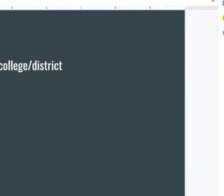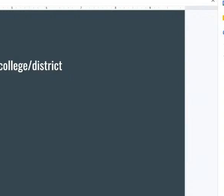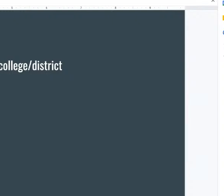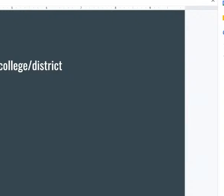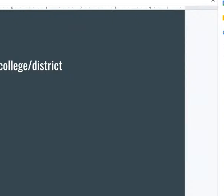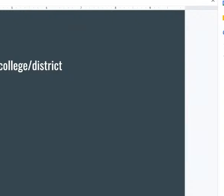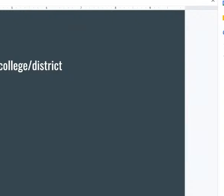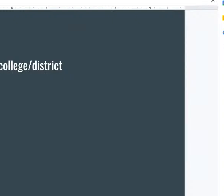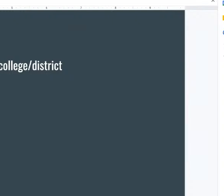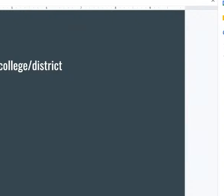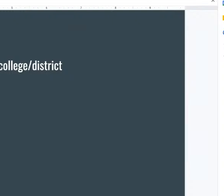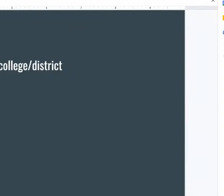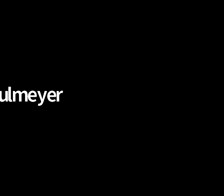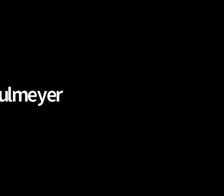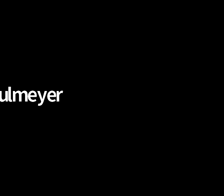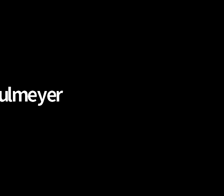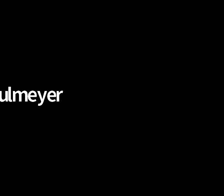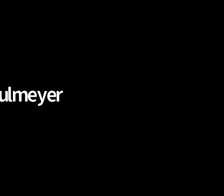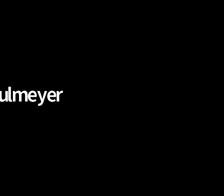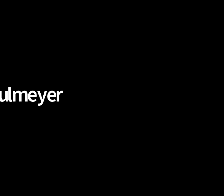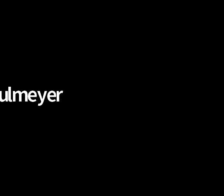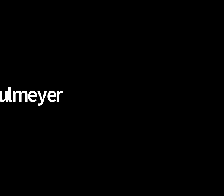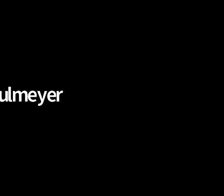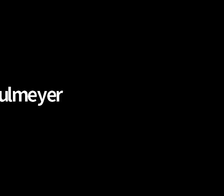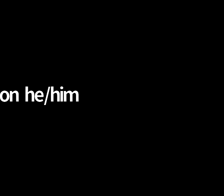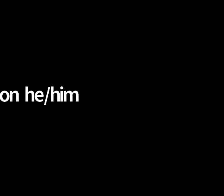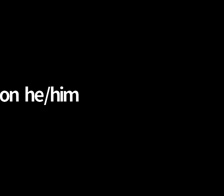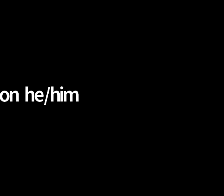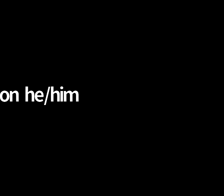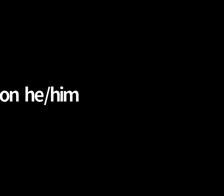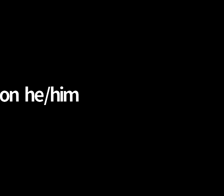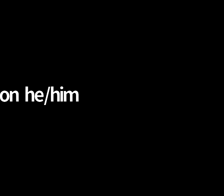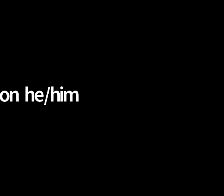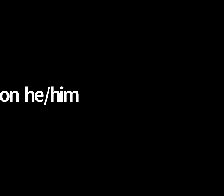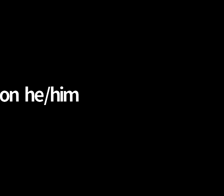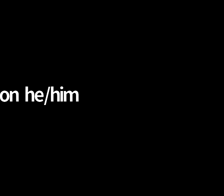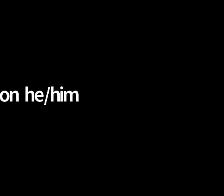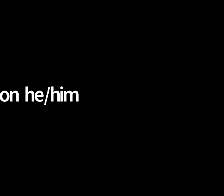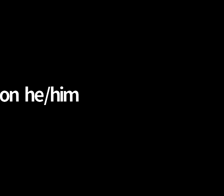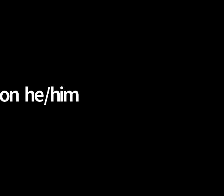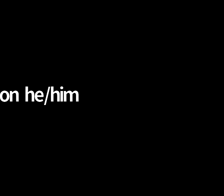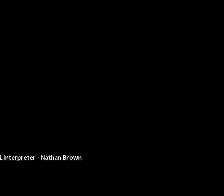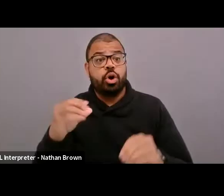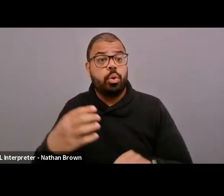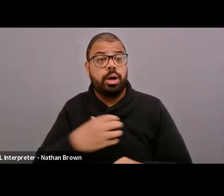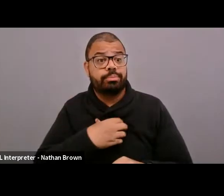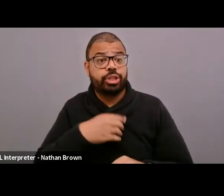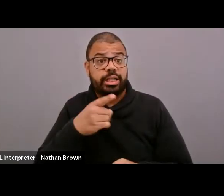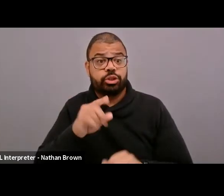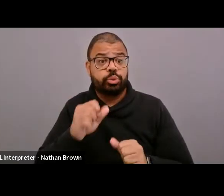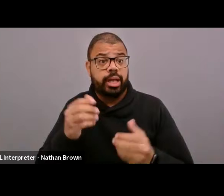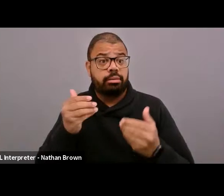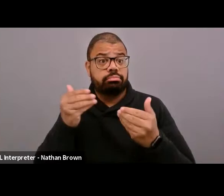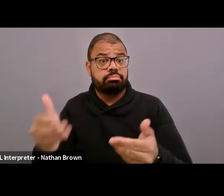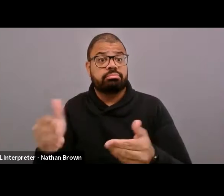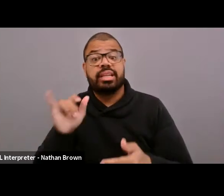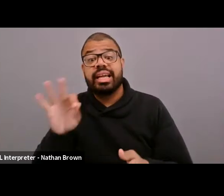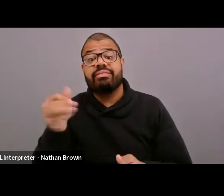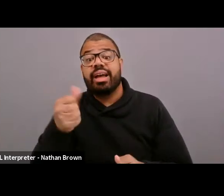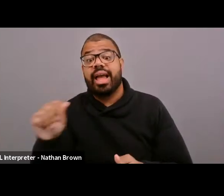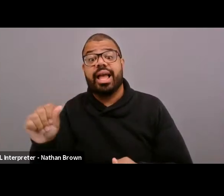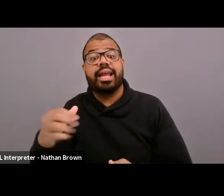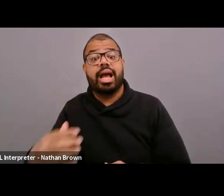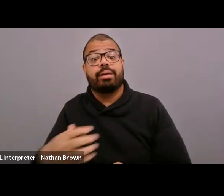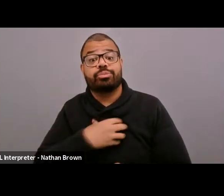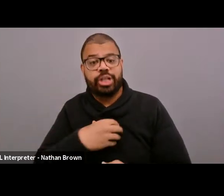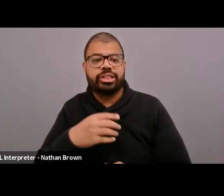just go straight into the vote? As long as there's no objection, you're allowed to go straight in. If anybody objects, then you'd have